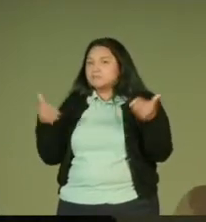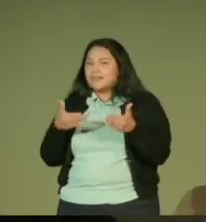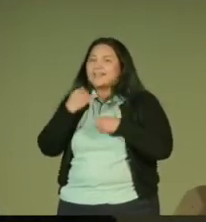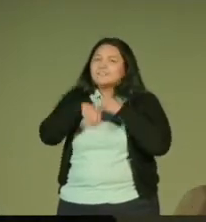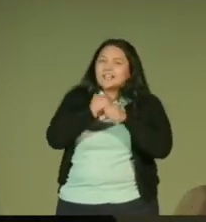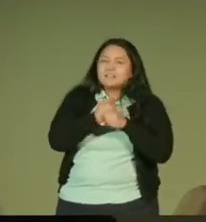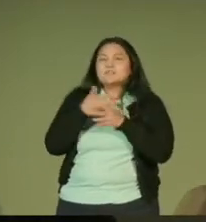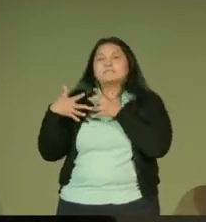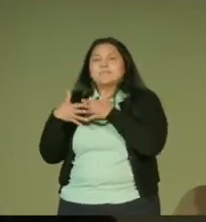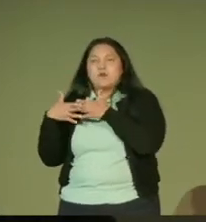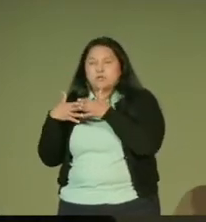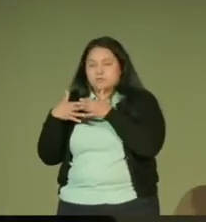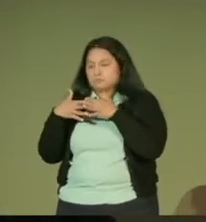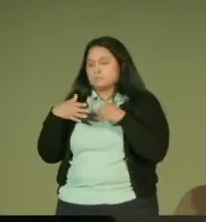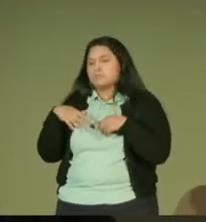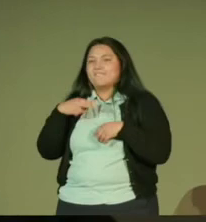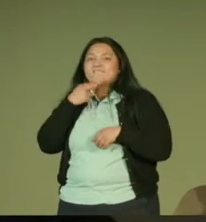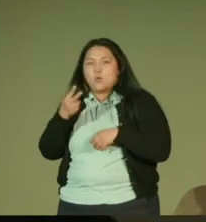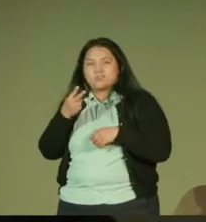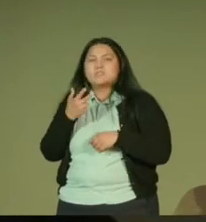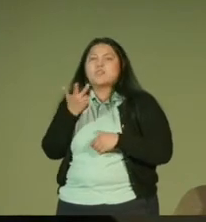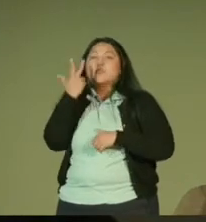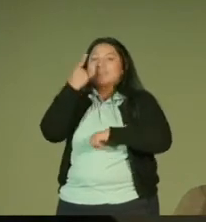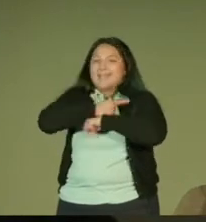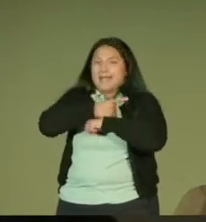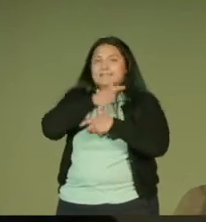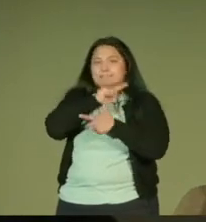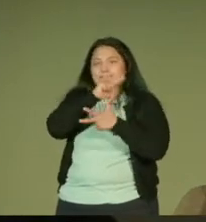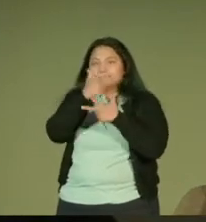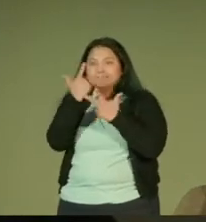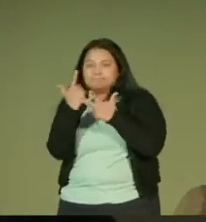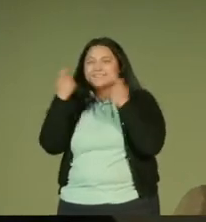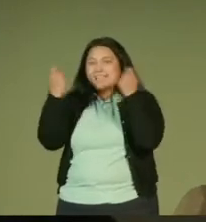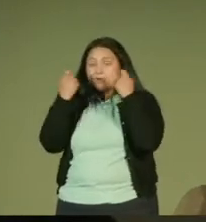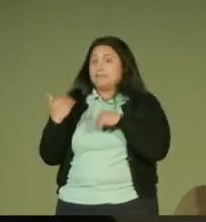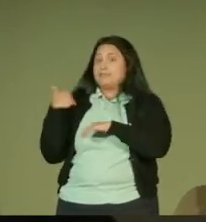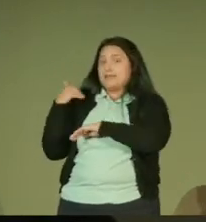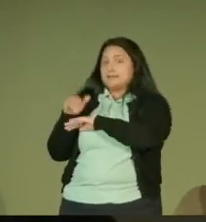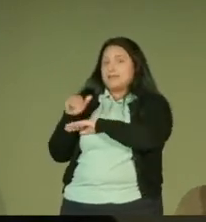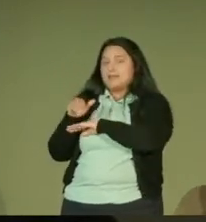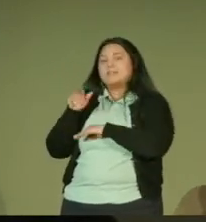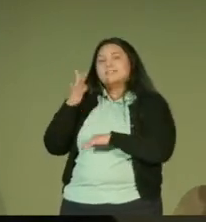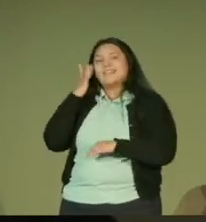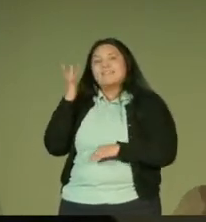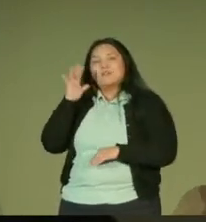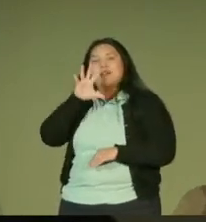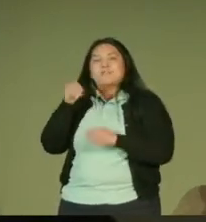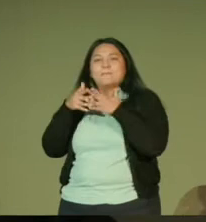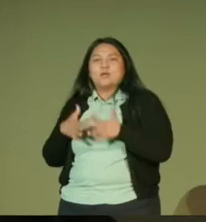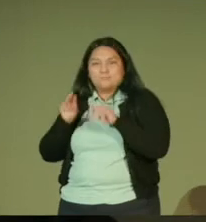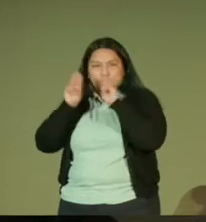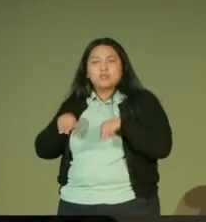American voices in 3 featured events over 3 days of celebration. Last night at the California African American Museum,